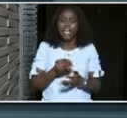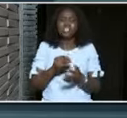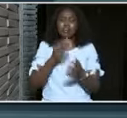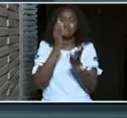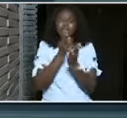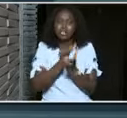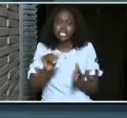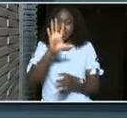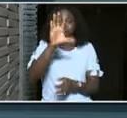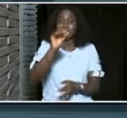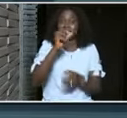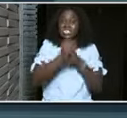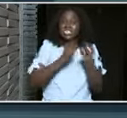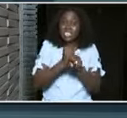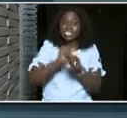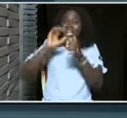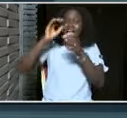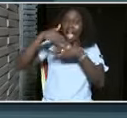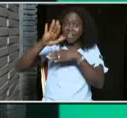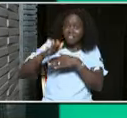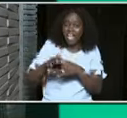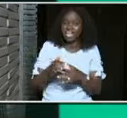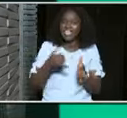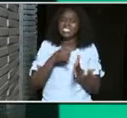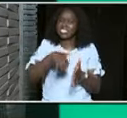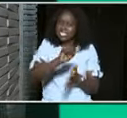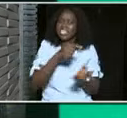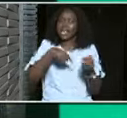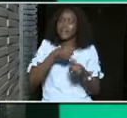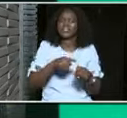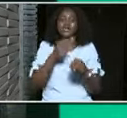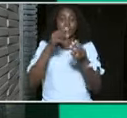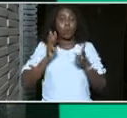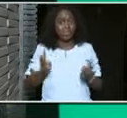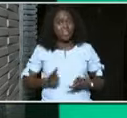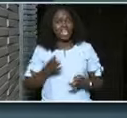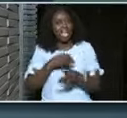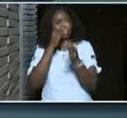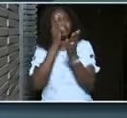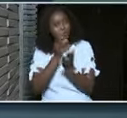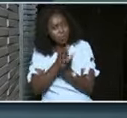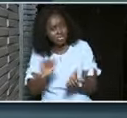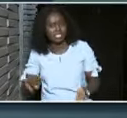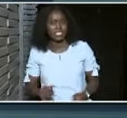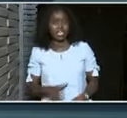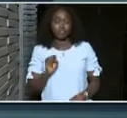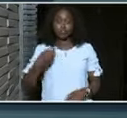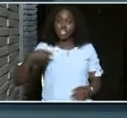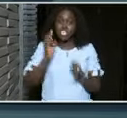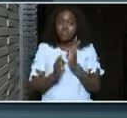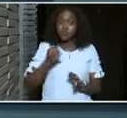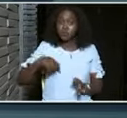after 2022, it is still about welfare and funding. So, if we're not